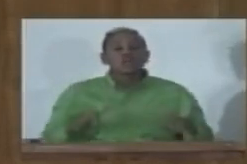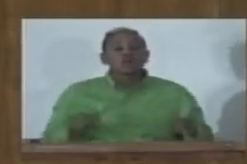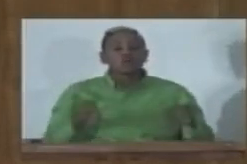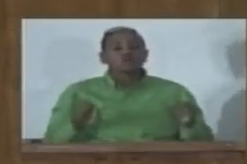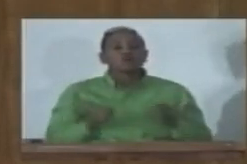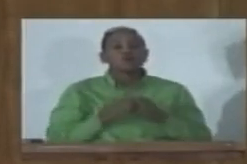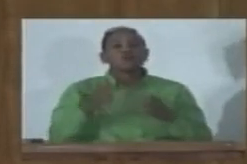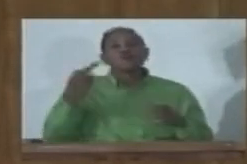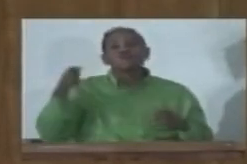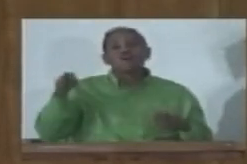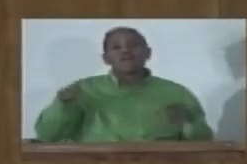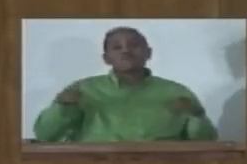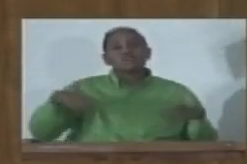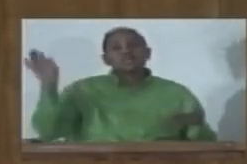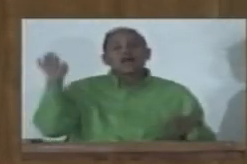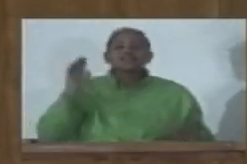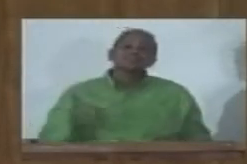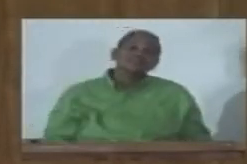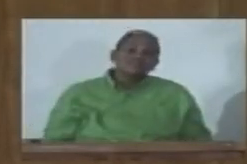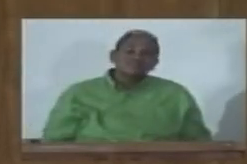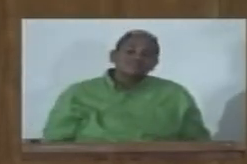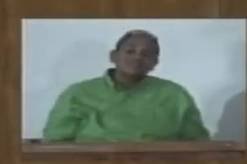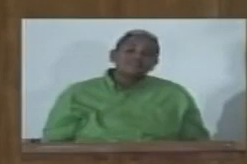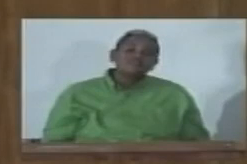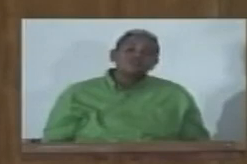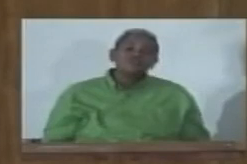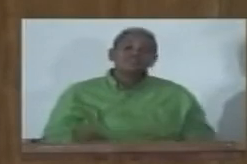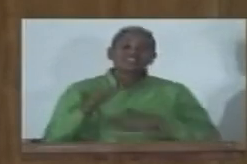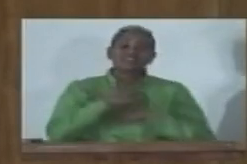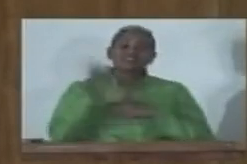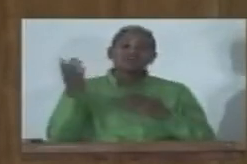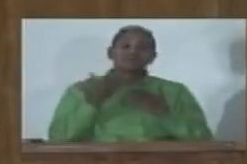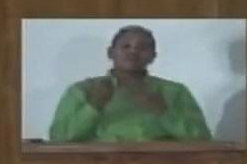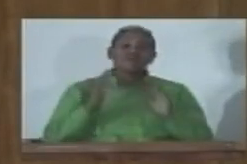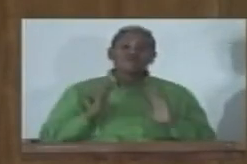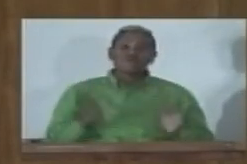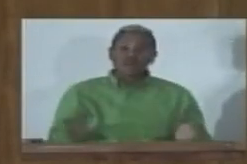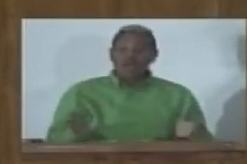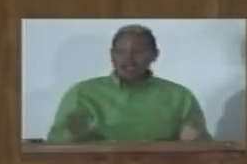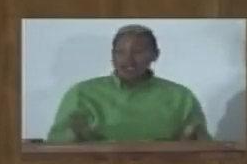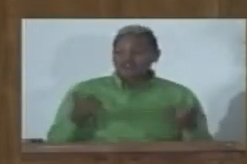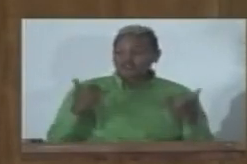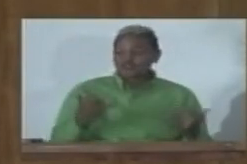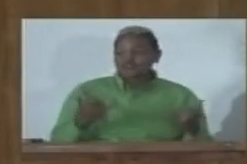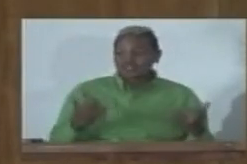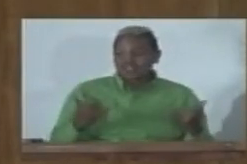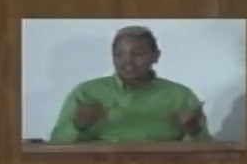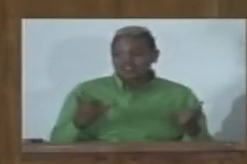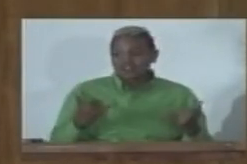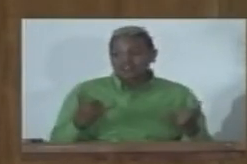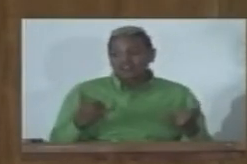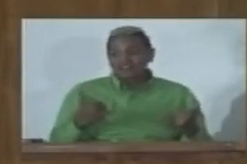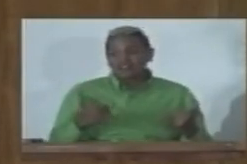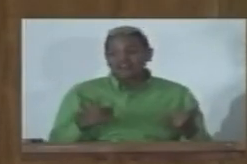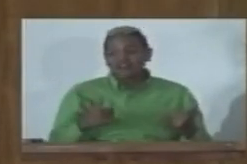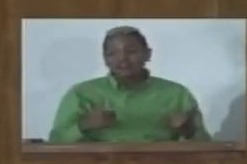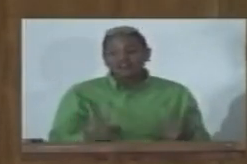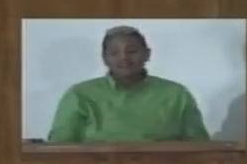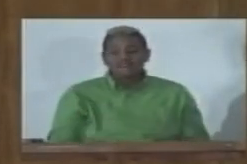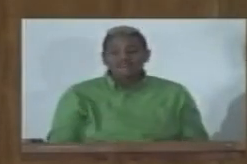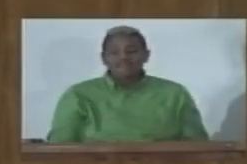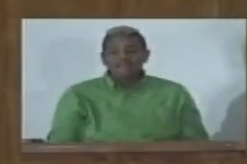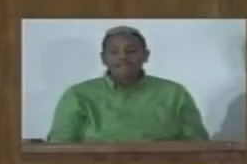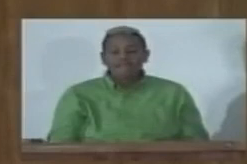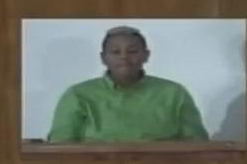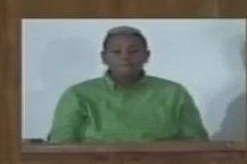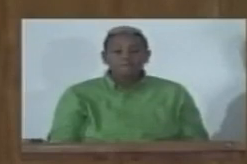leg. So the day before he was okay, today. Yeah, but he's